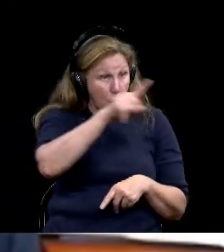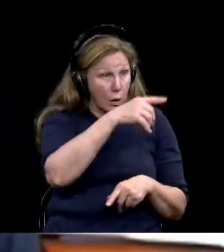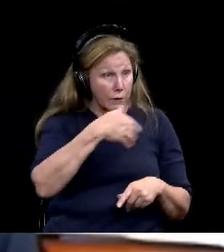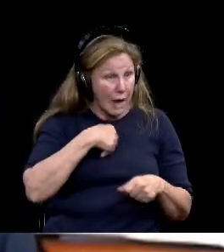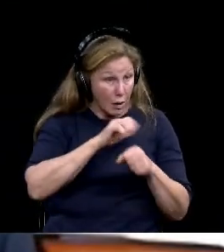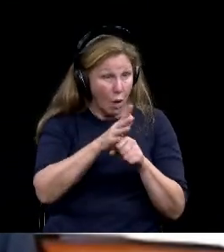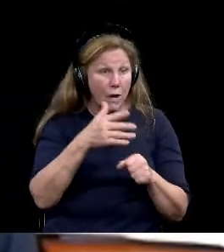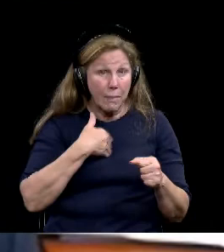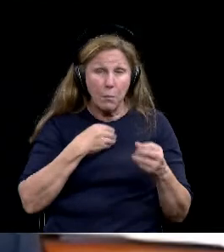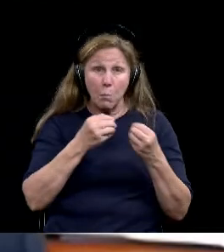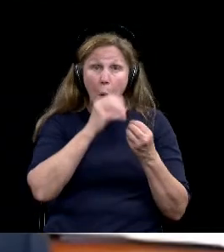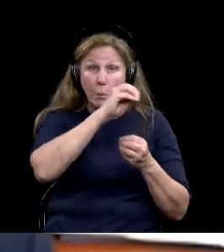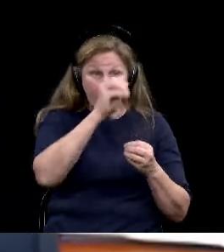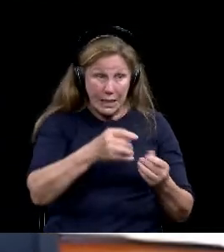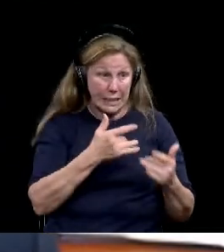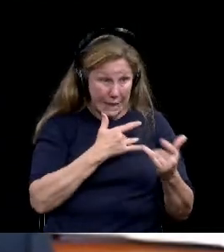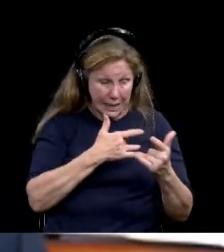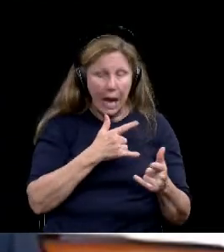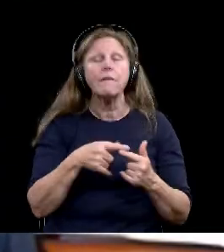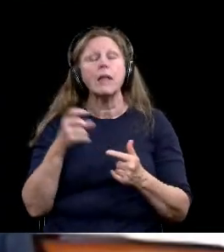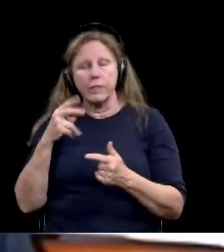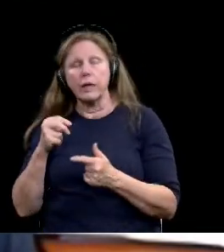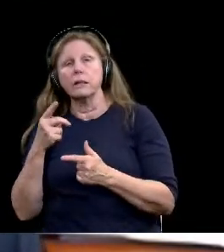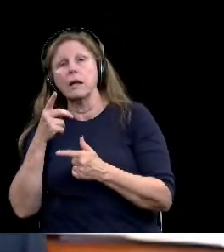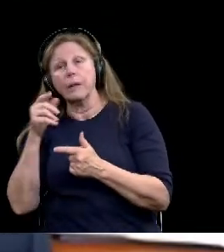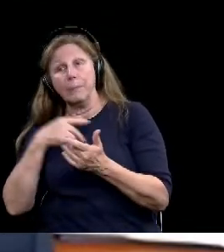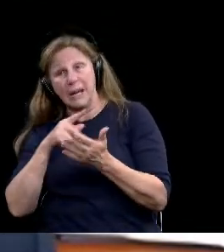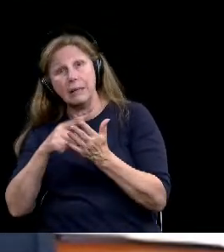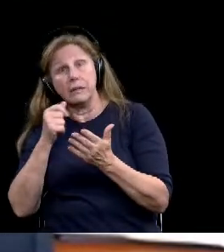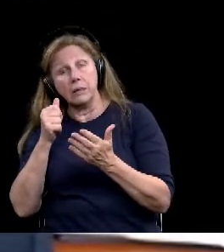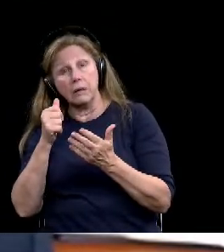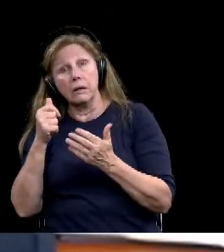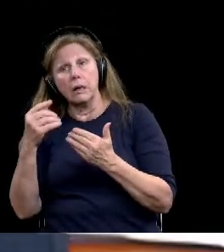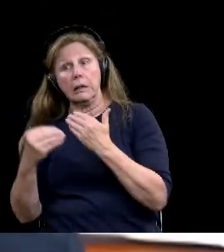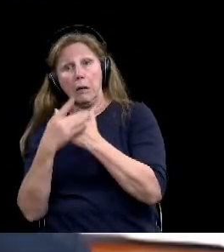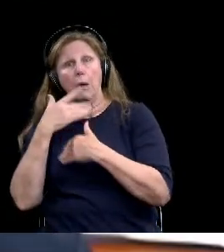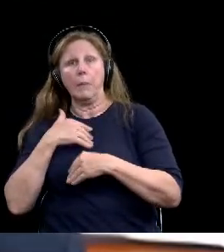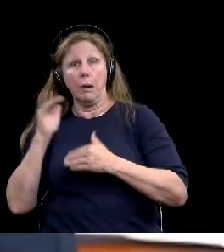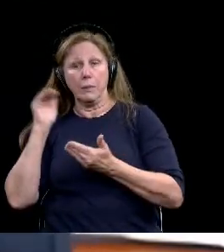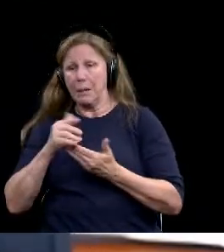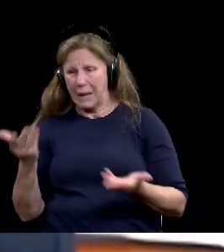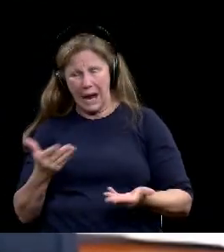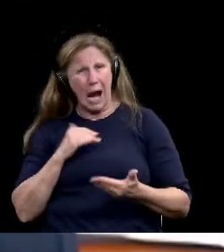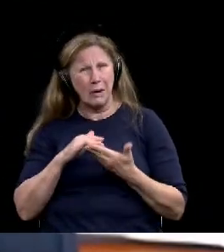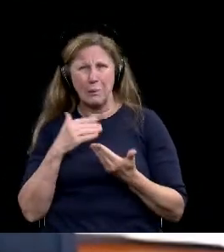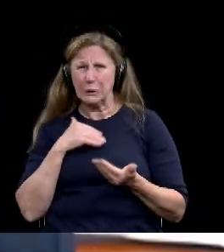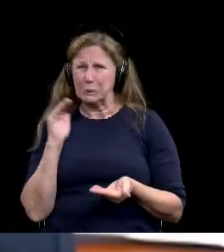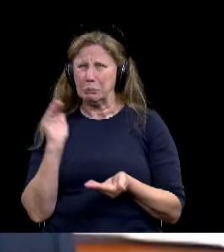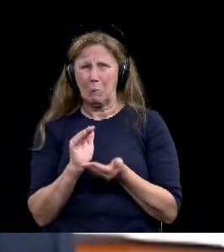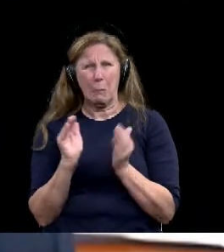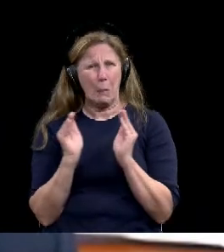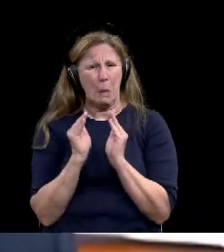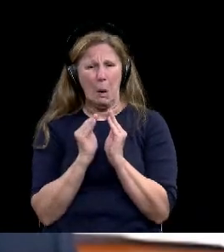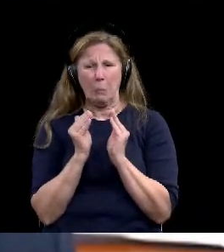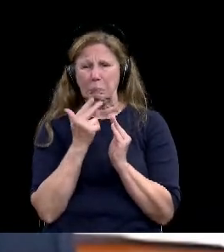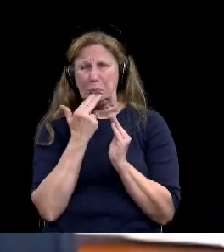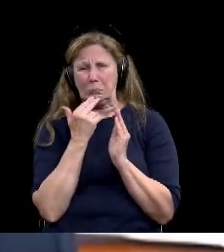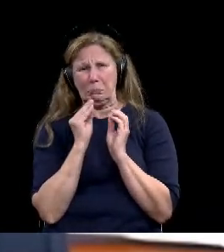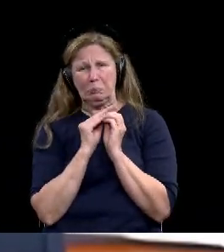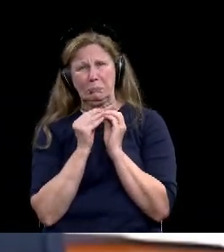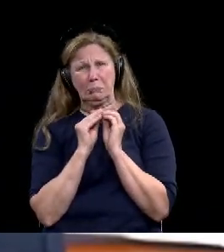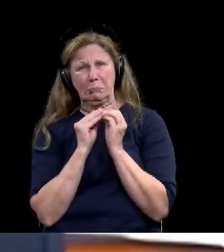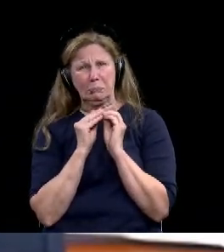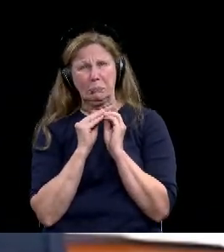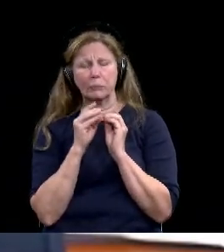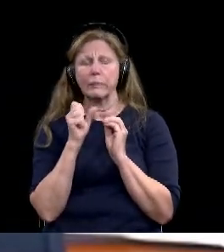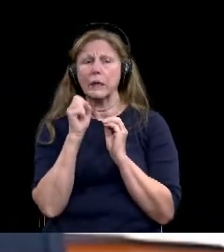time. So there is some validity to this statement. So at the present time, we would be